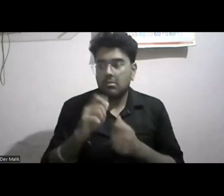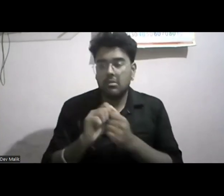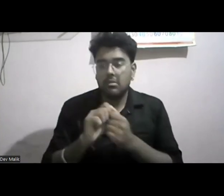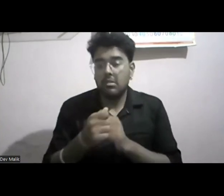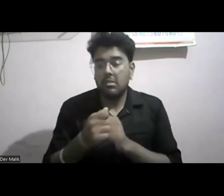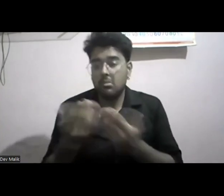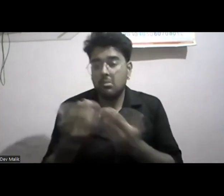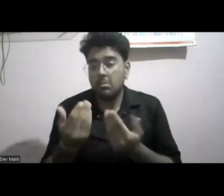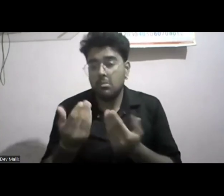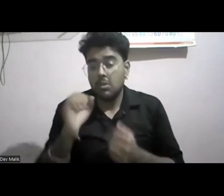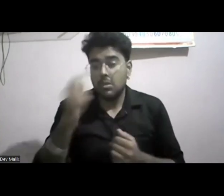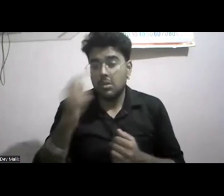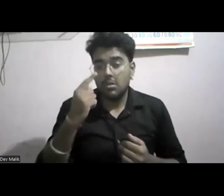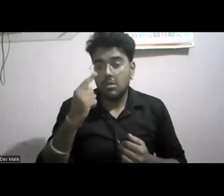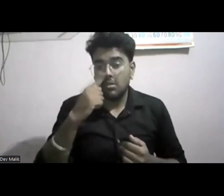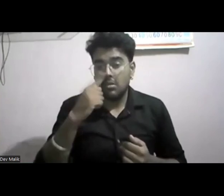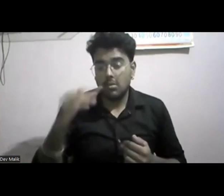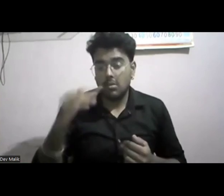his lover.